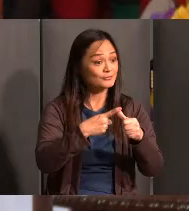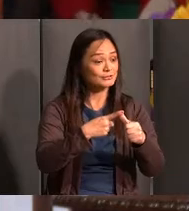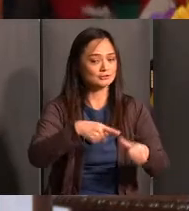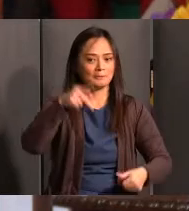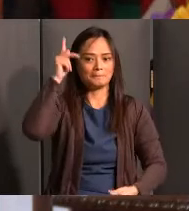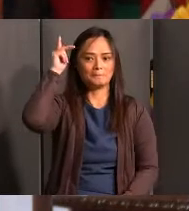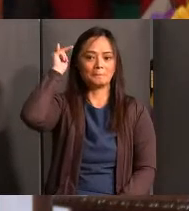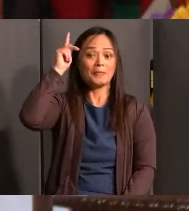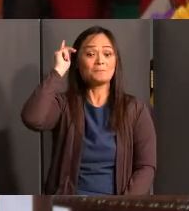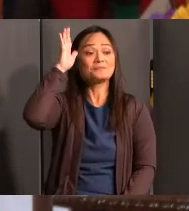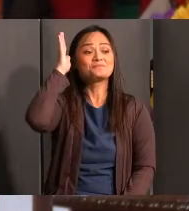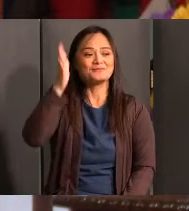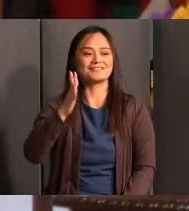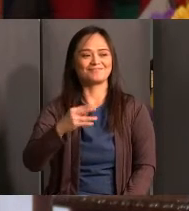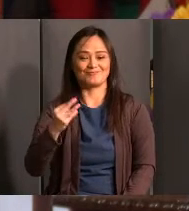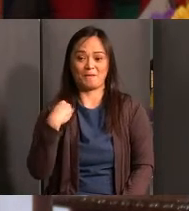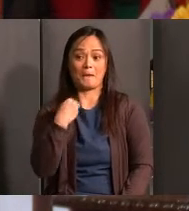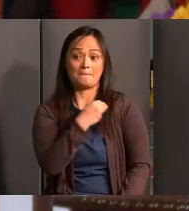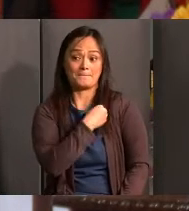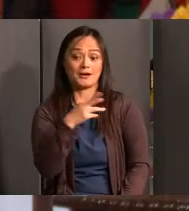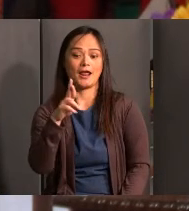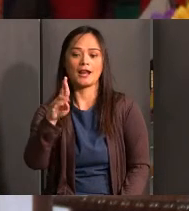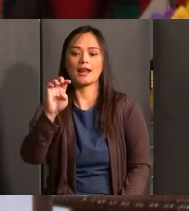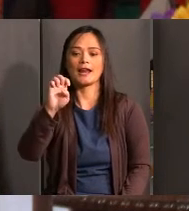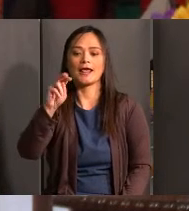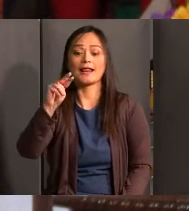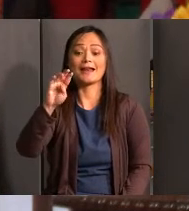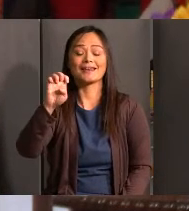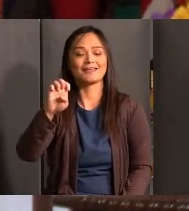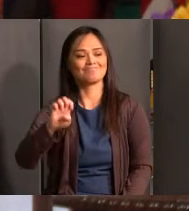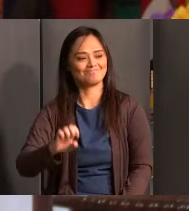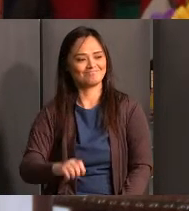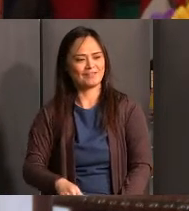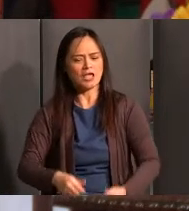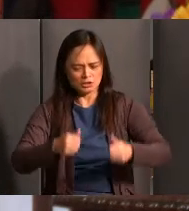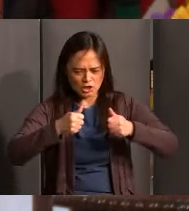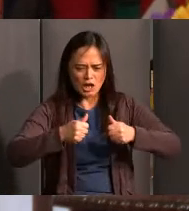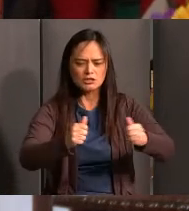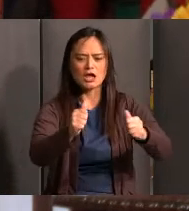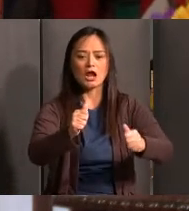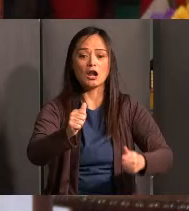matatapos ko sa 2 minuto. Sipin mo. Ano yung huli?